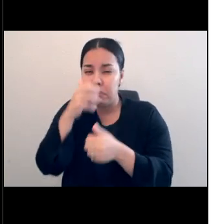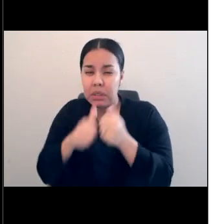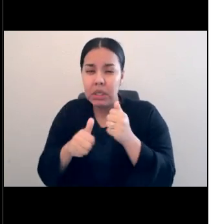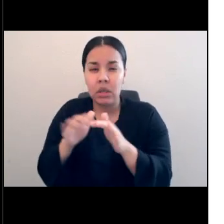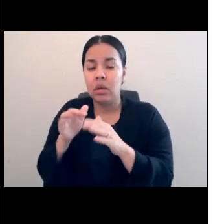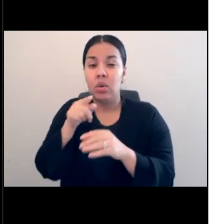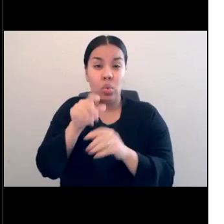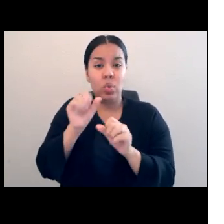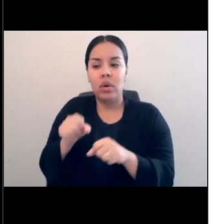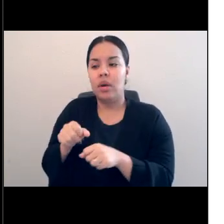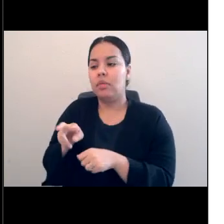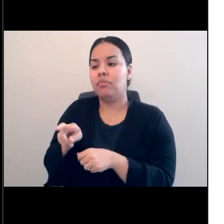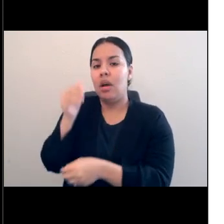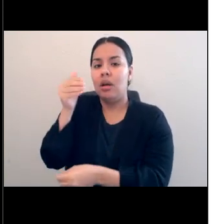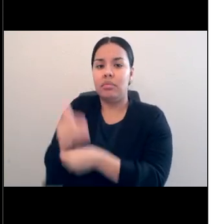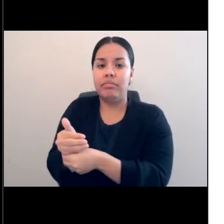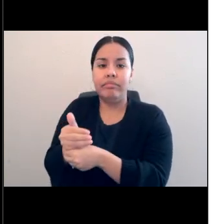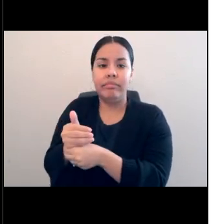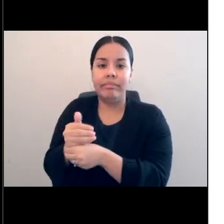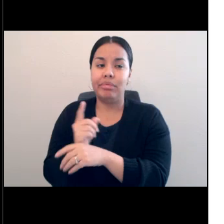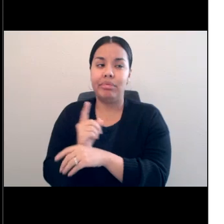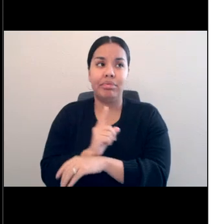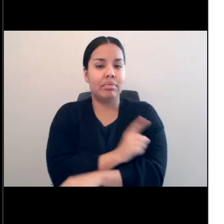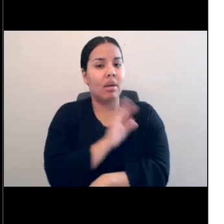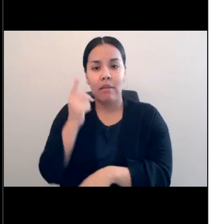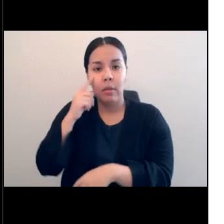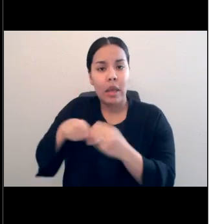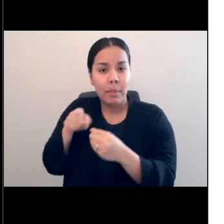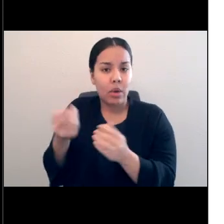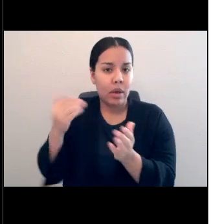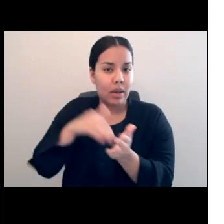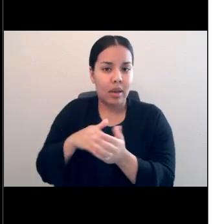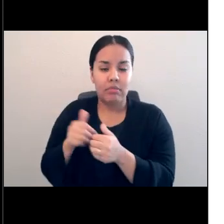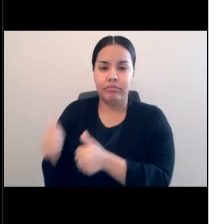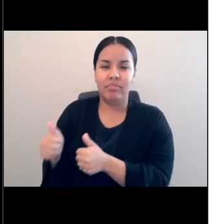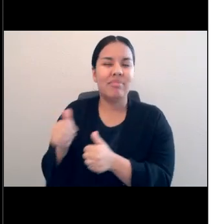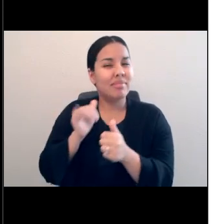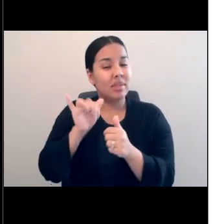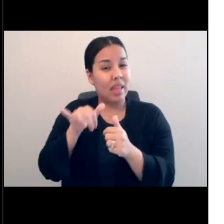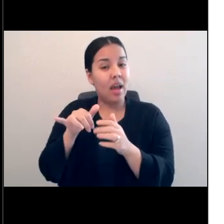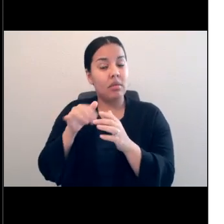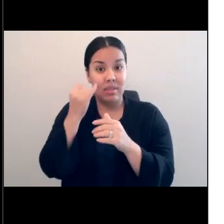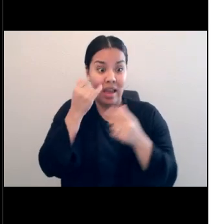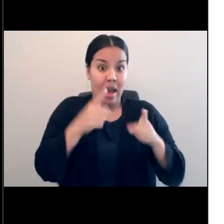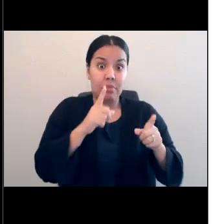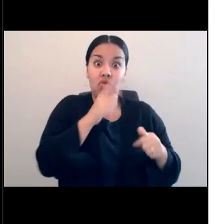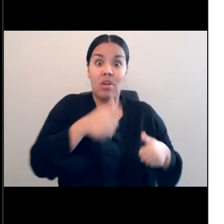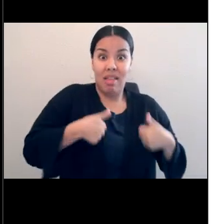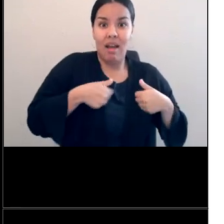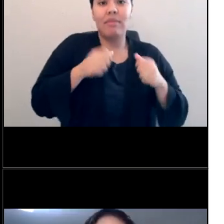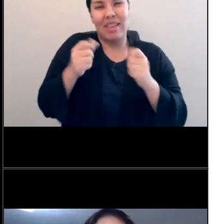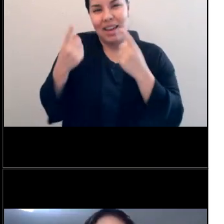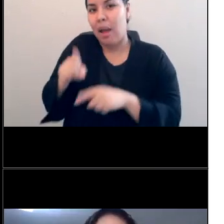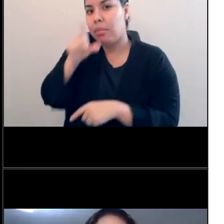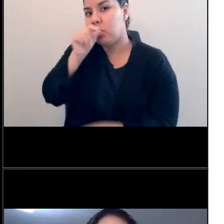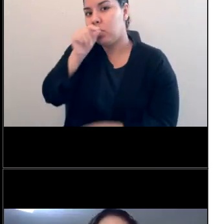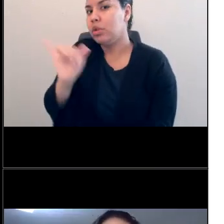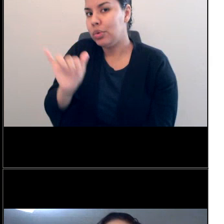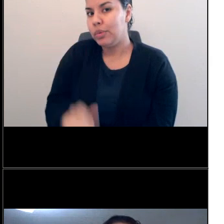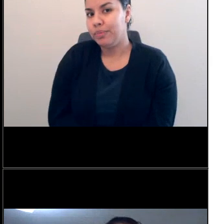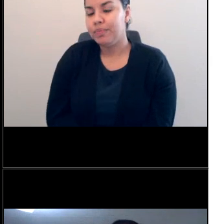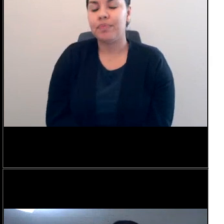your life, right? That applies for Twitter as well. So I am going to turn over to Carrie, who's going to talk to us